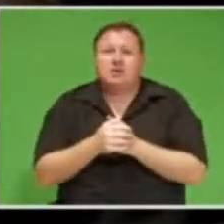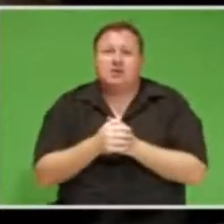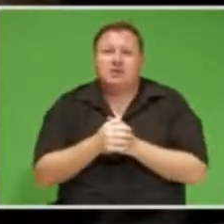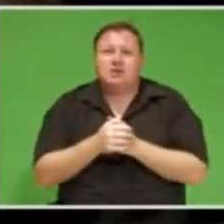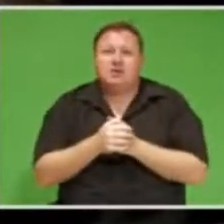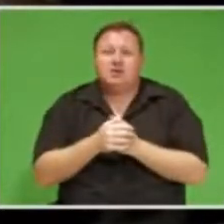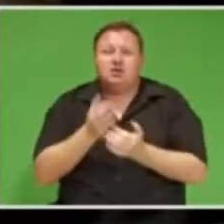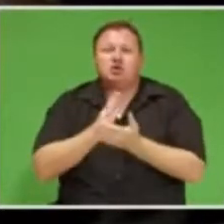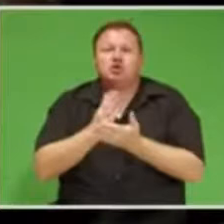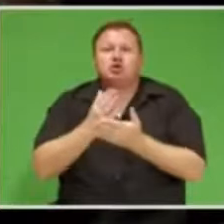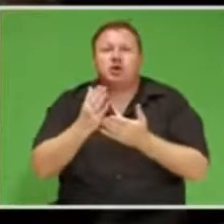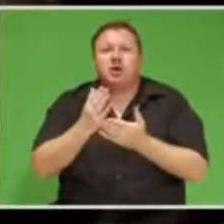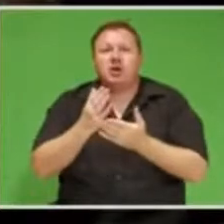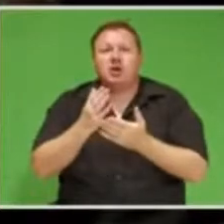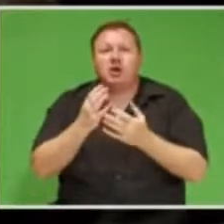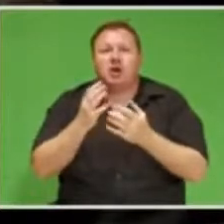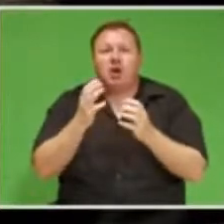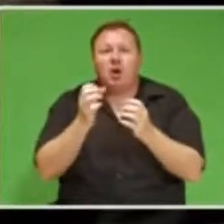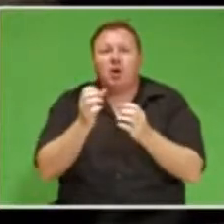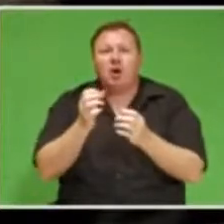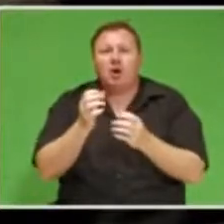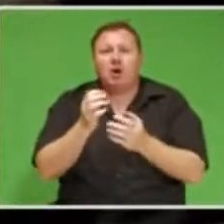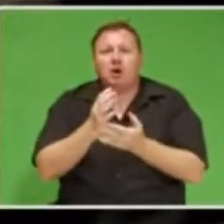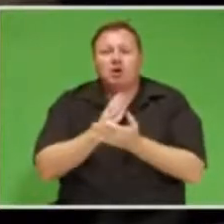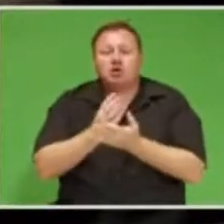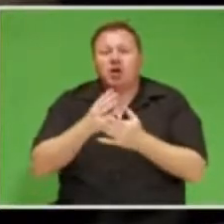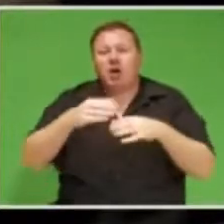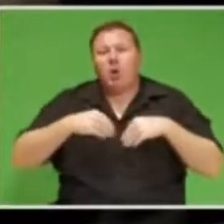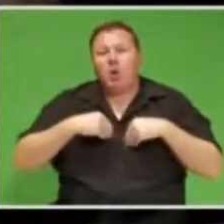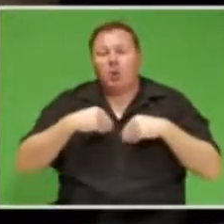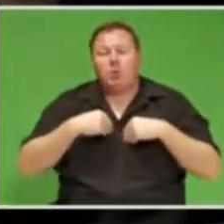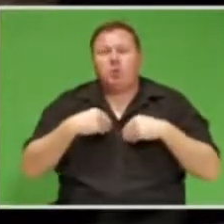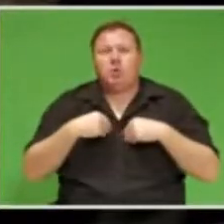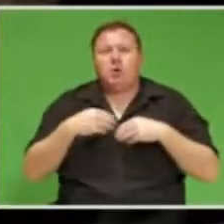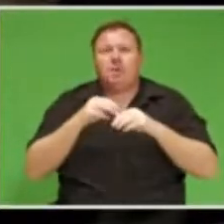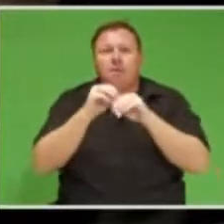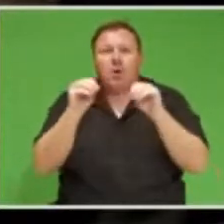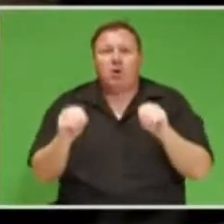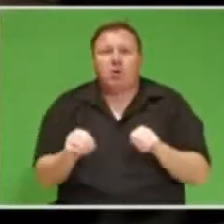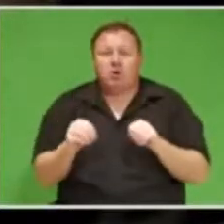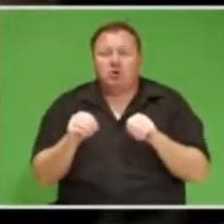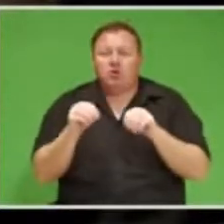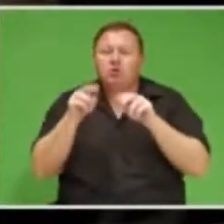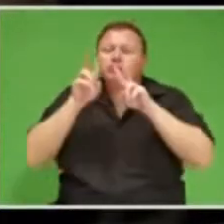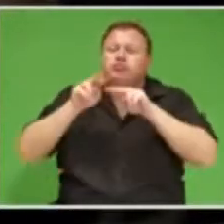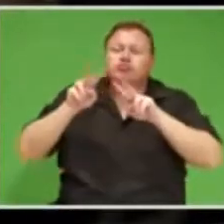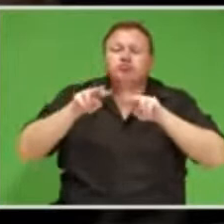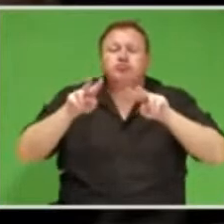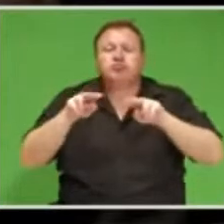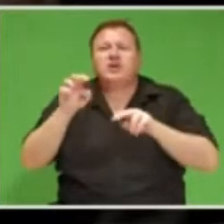shareholder-owner model to ensure effective oversight over our SOEs.